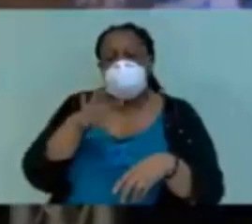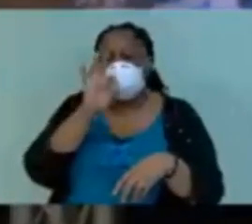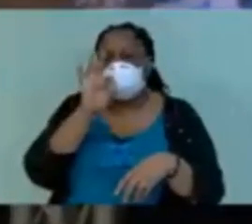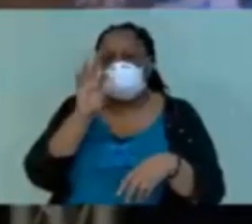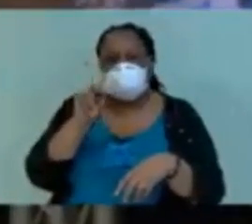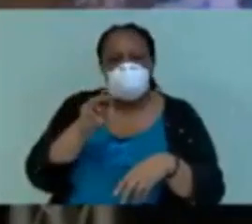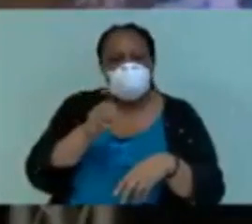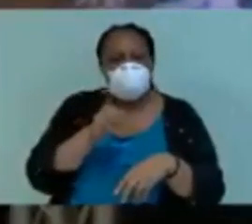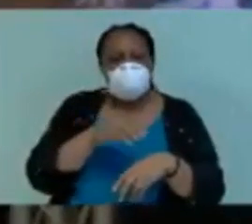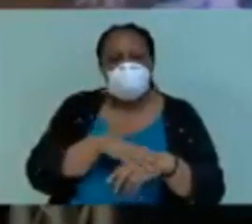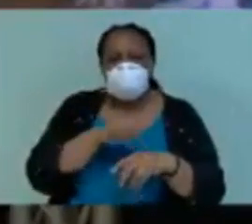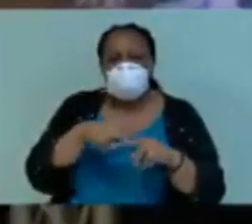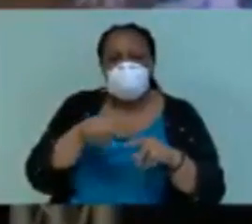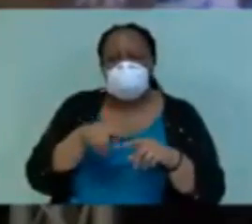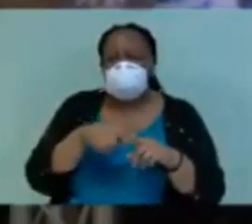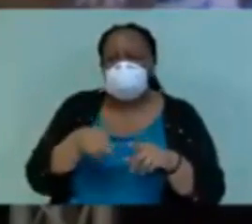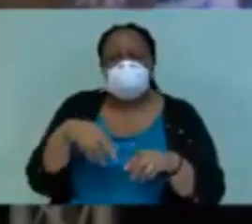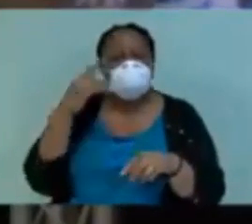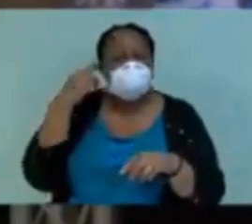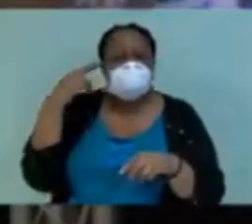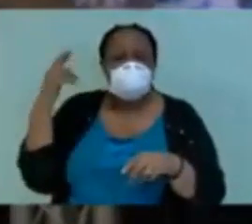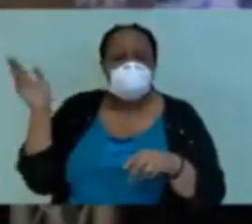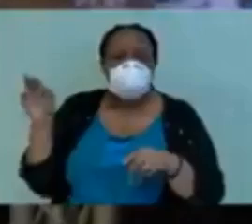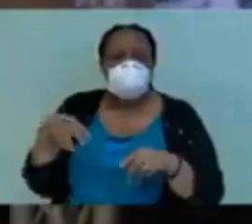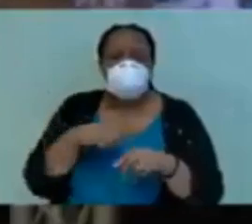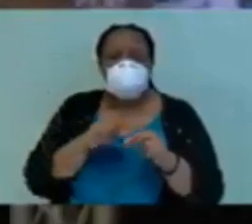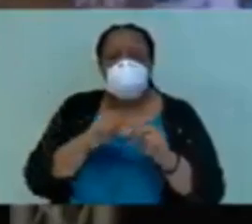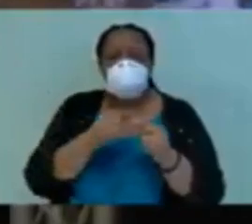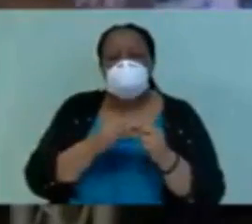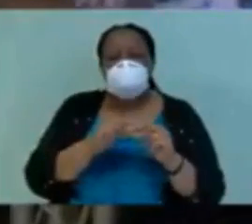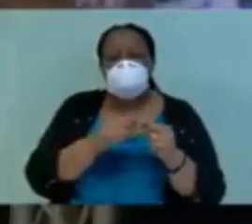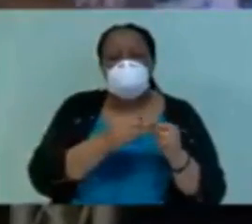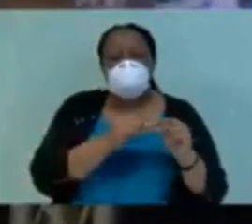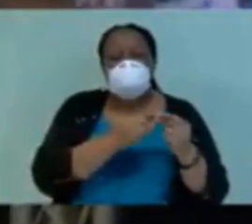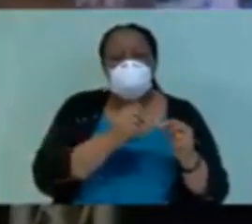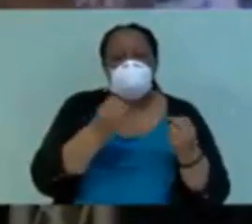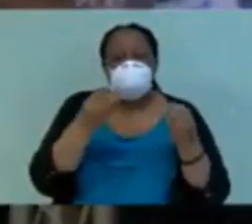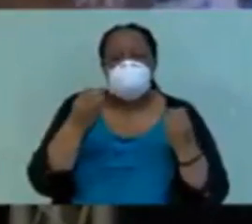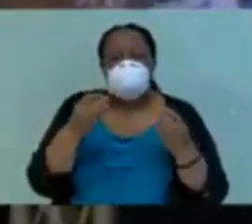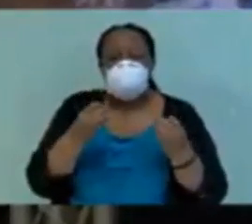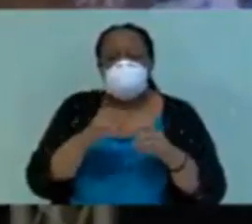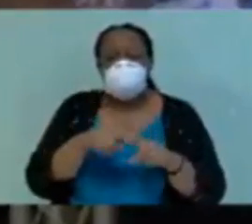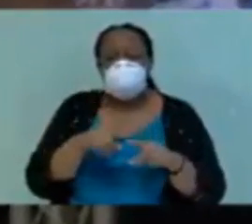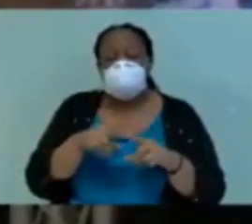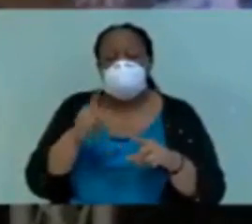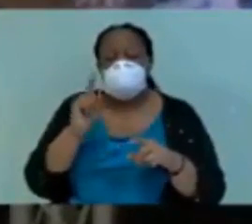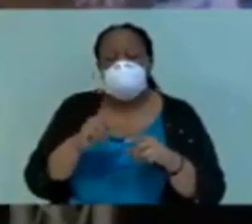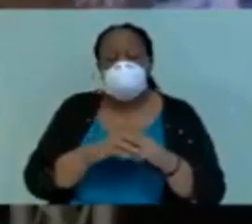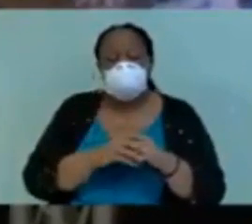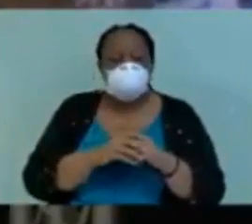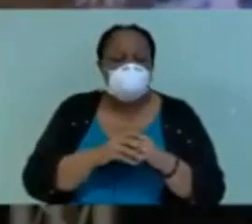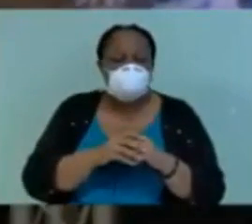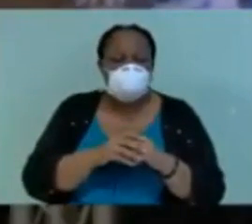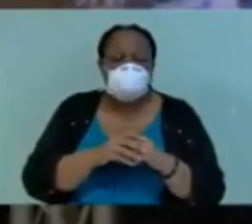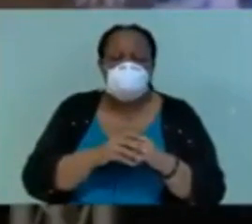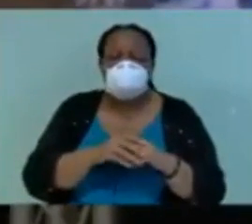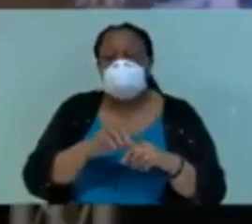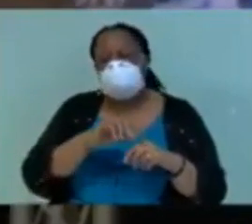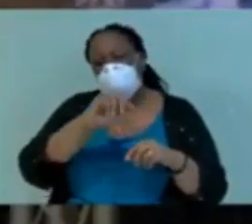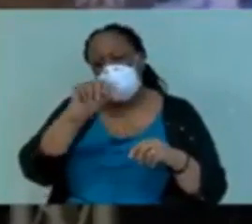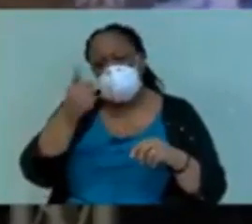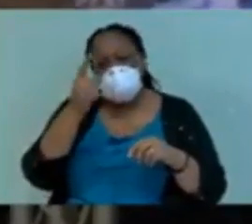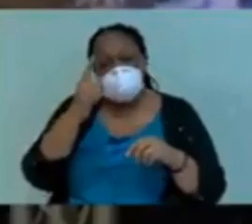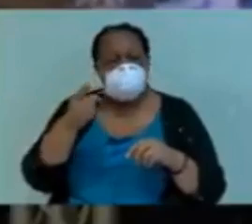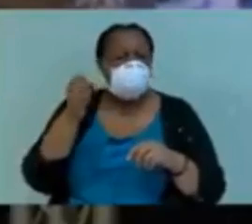a fabulous job. I want to thank all our media who continue to partner with